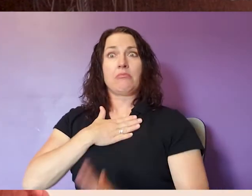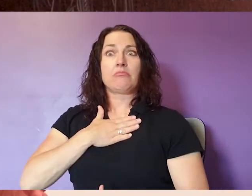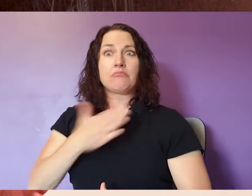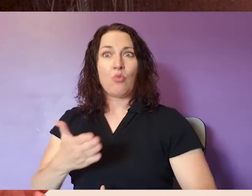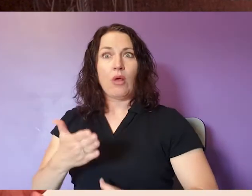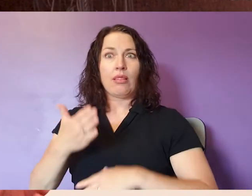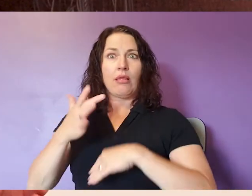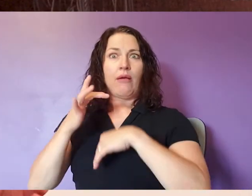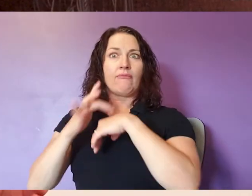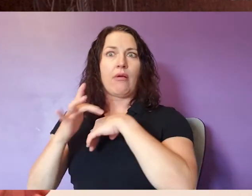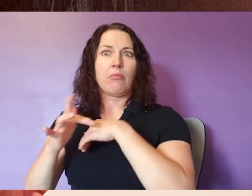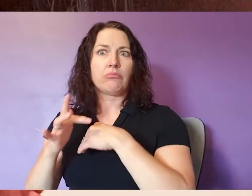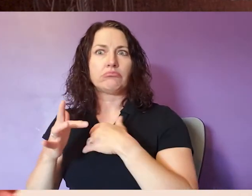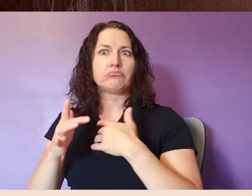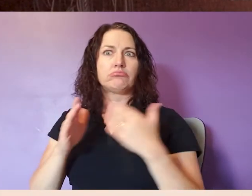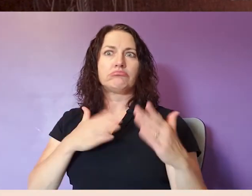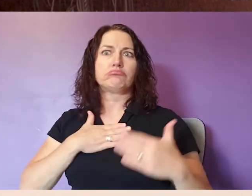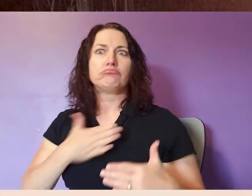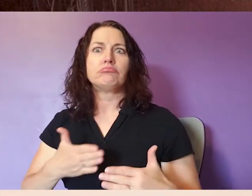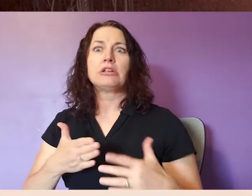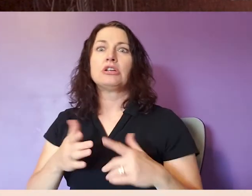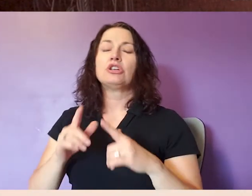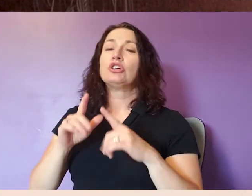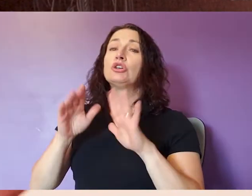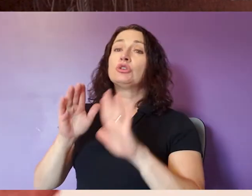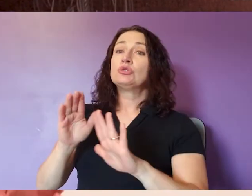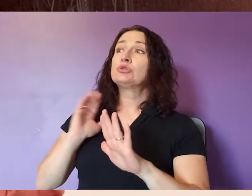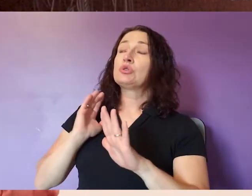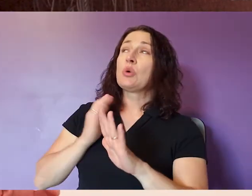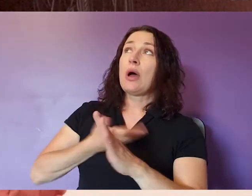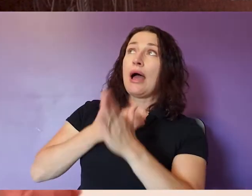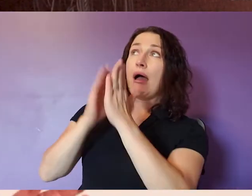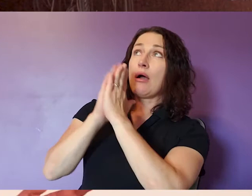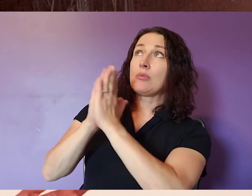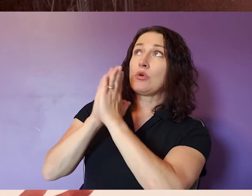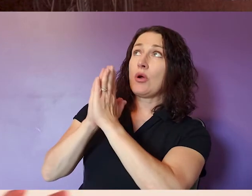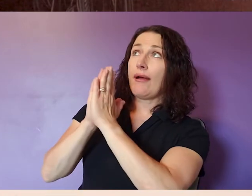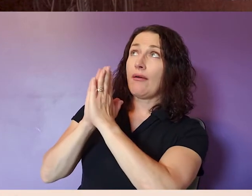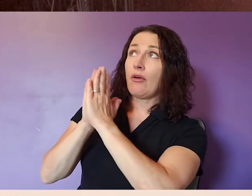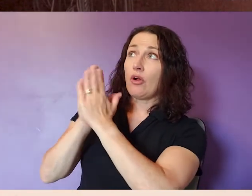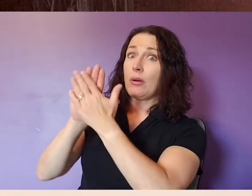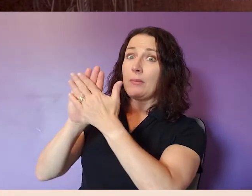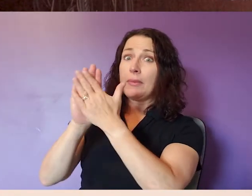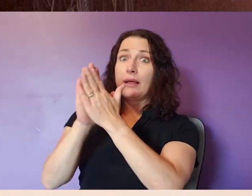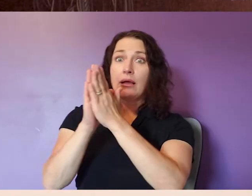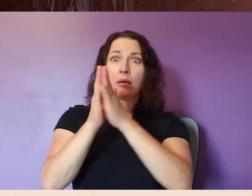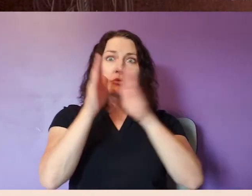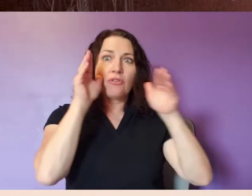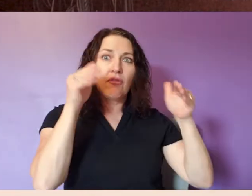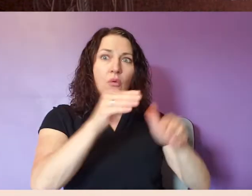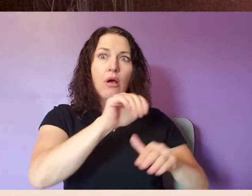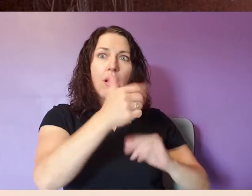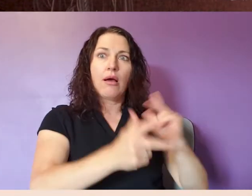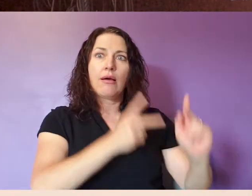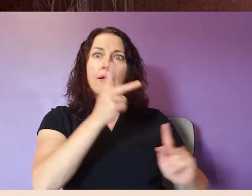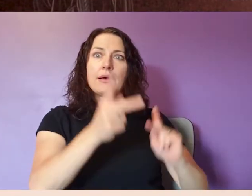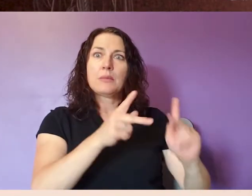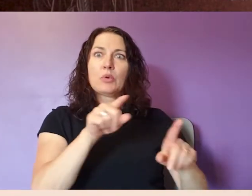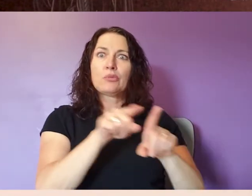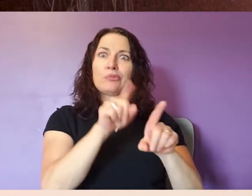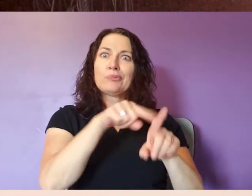we are moved from our prayer to the others who are also like